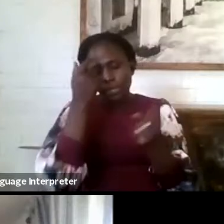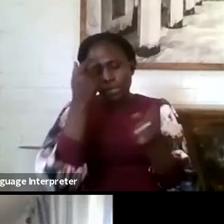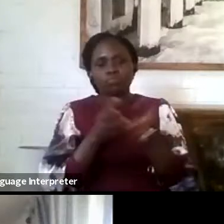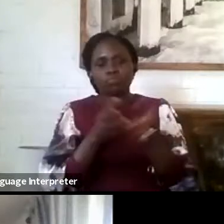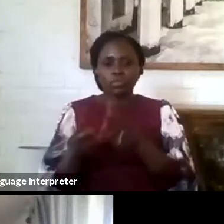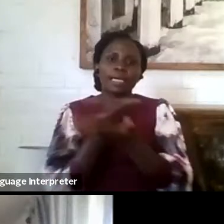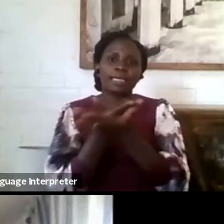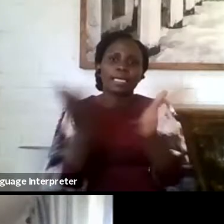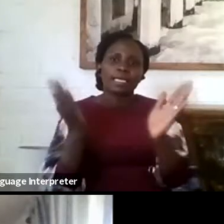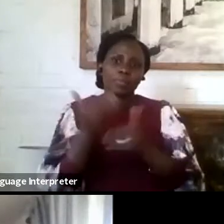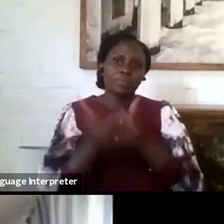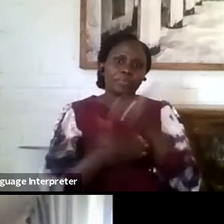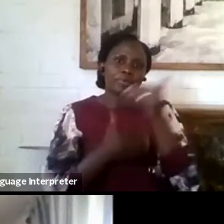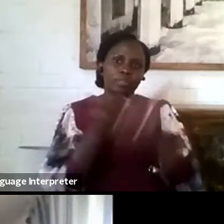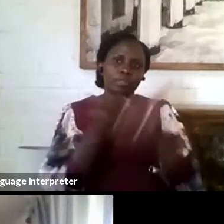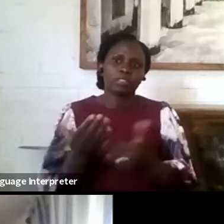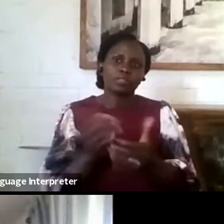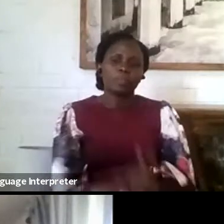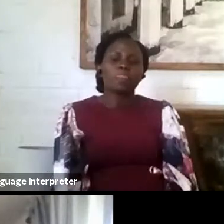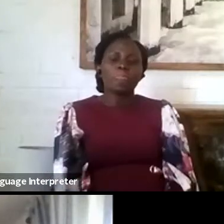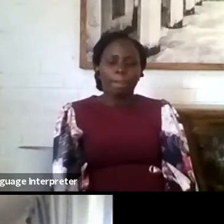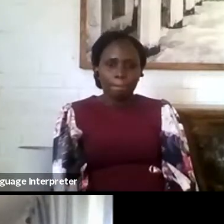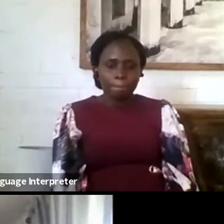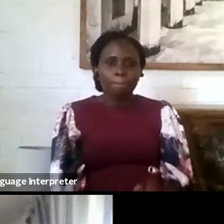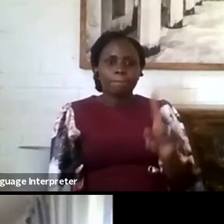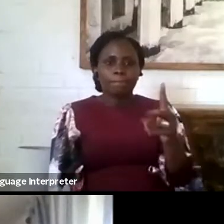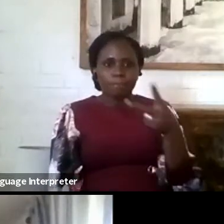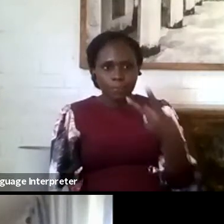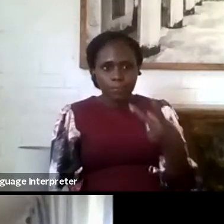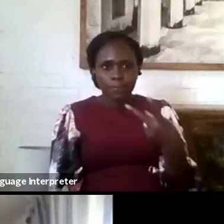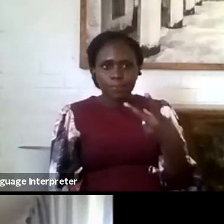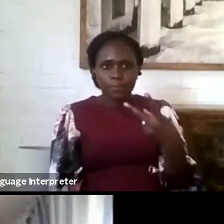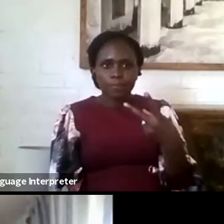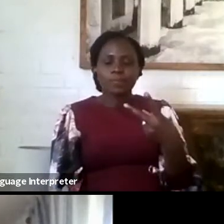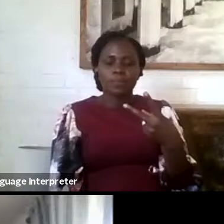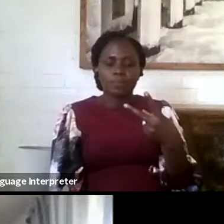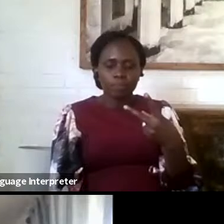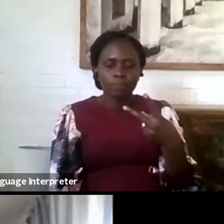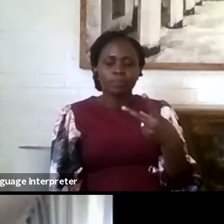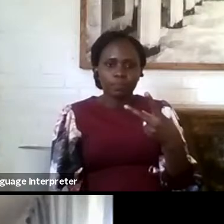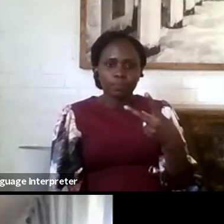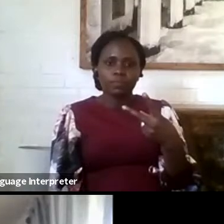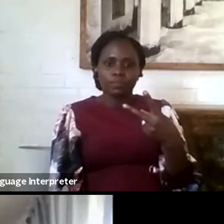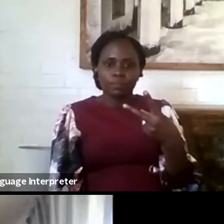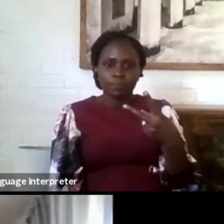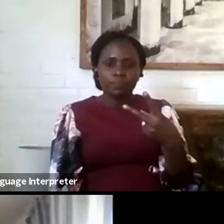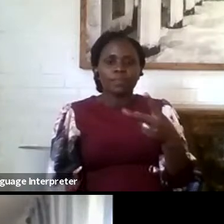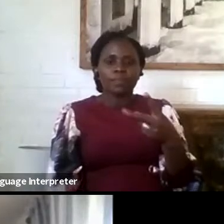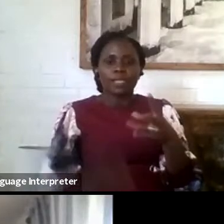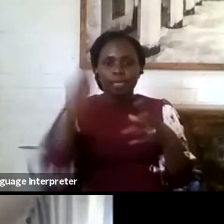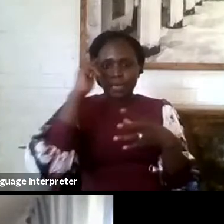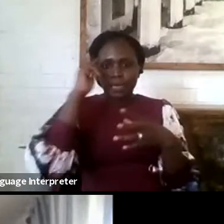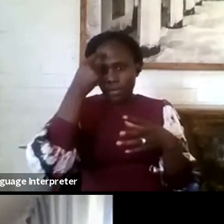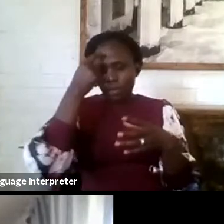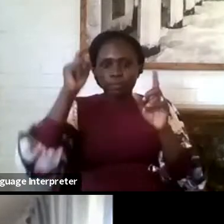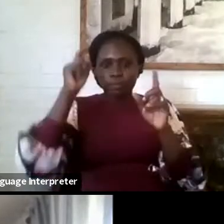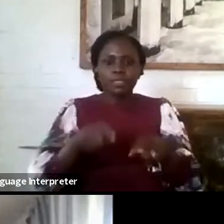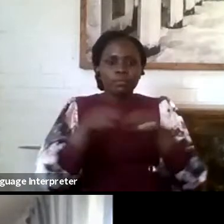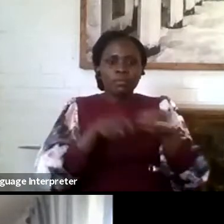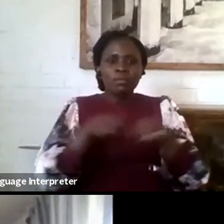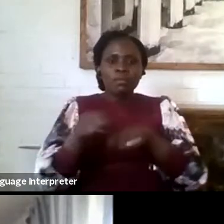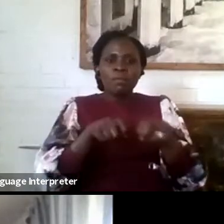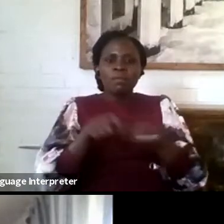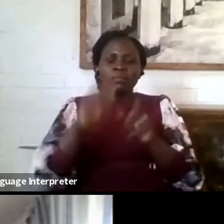ensured. Number two, second recommendation, I should say, is that governments need to govern digital identity frameworks with